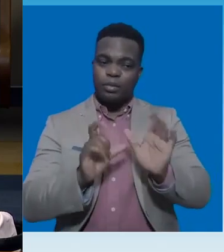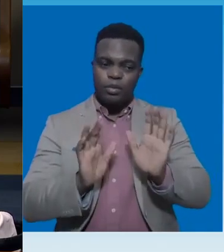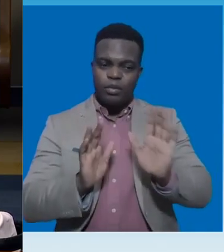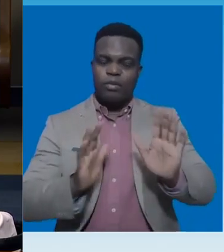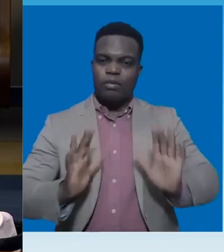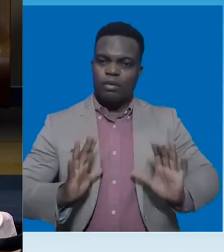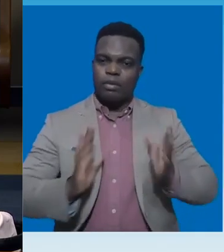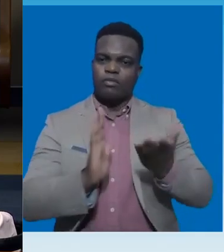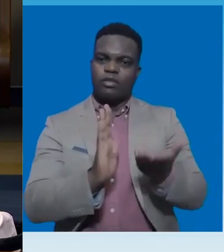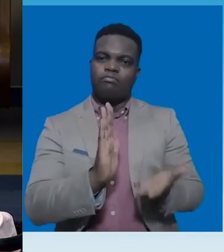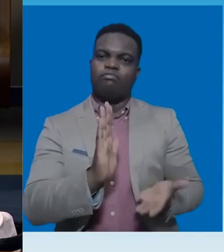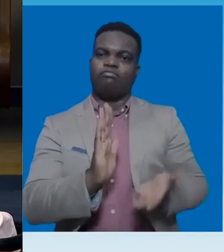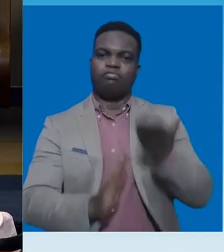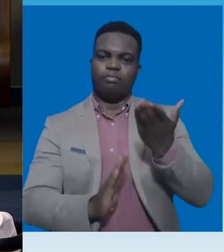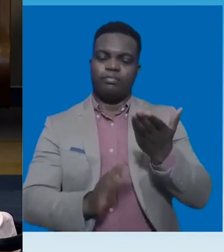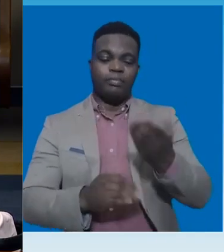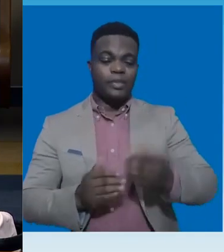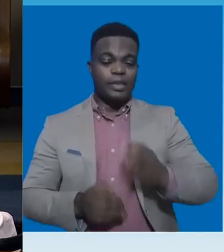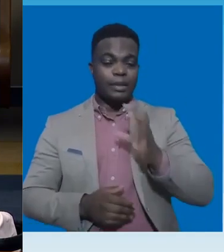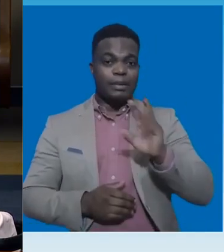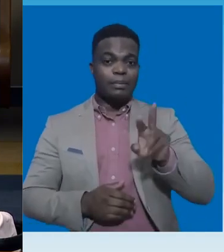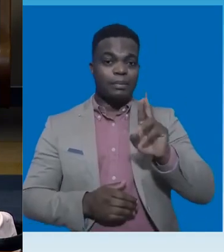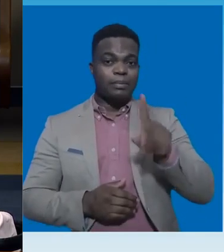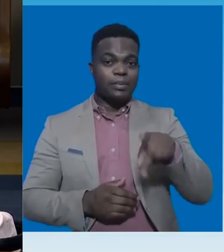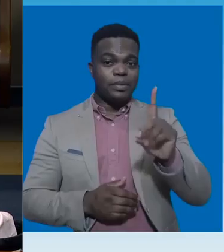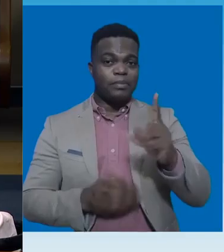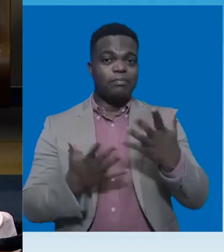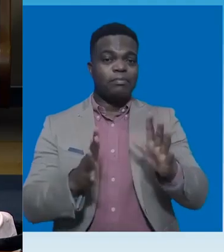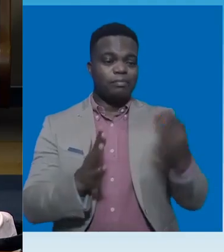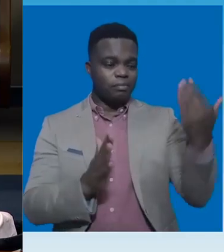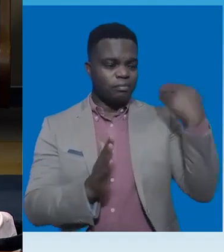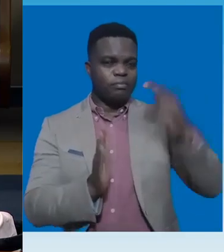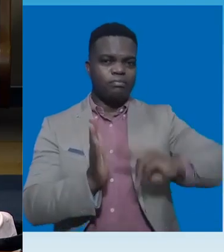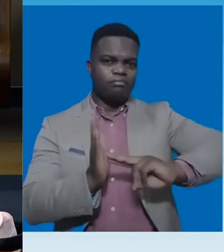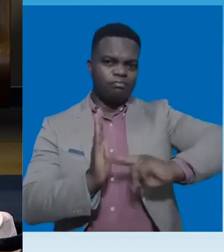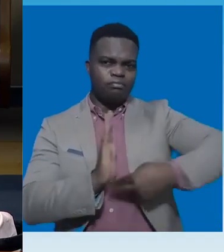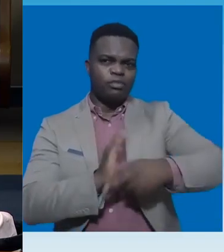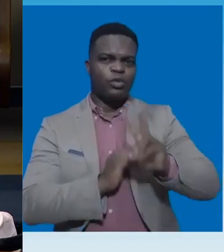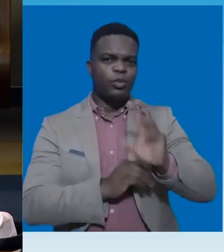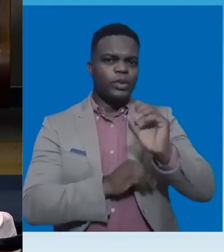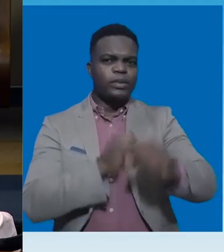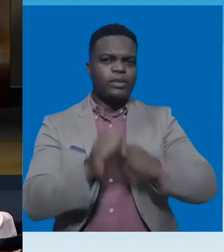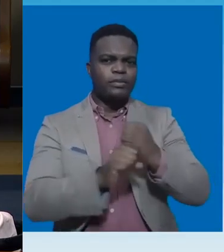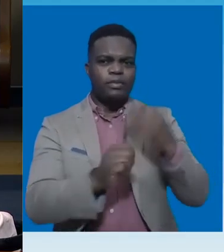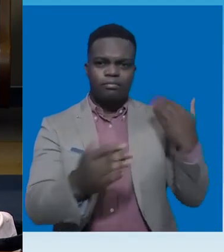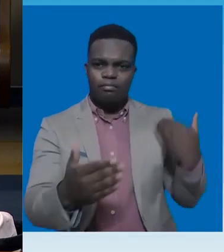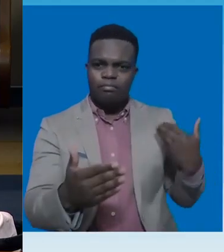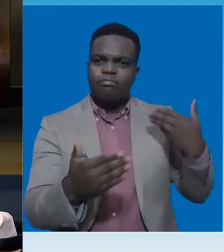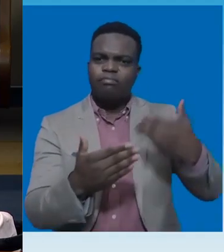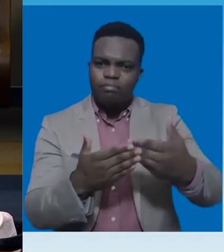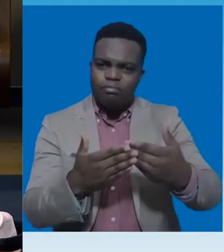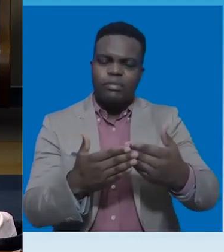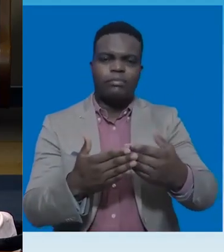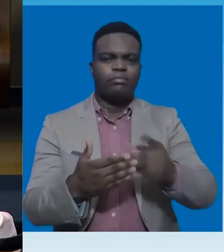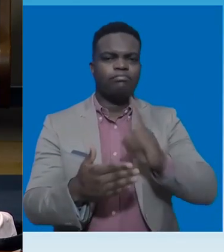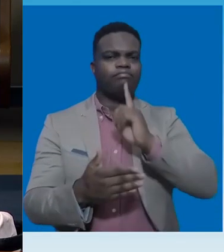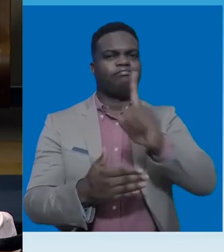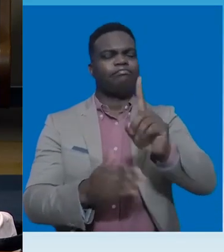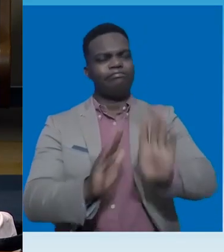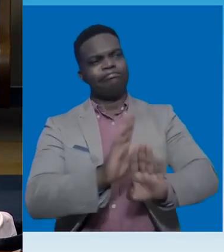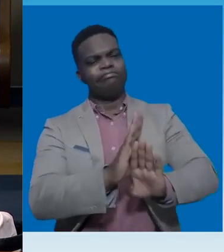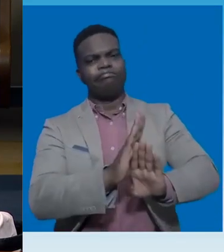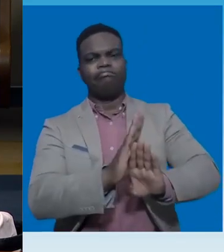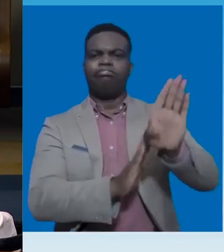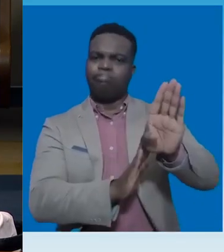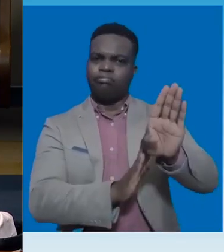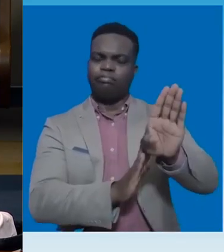with Disabilities, we have achieved undeniable progress. Disability inclusion is no